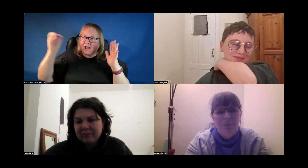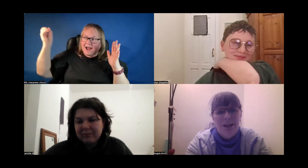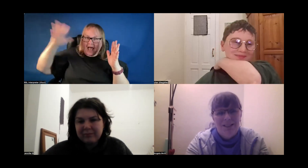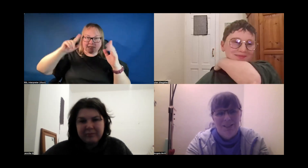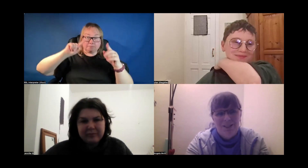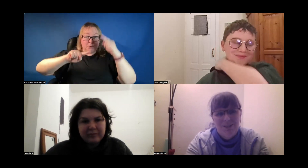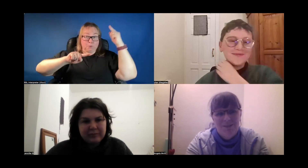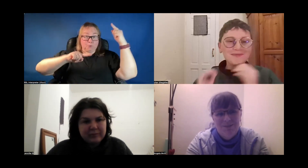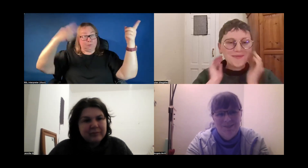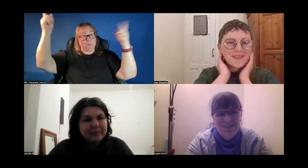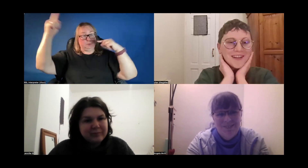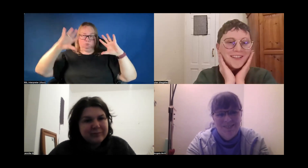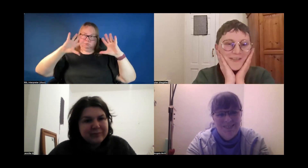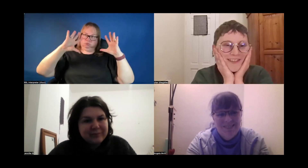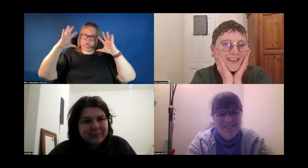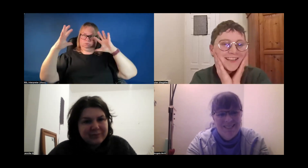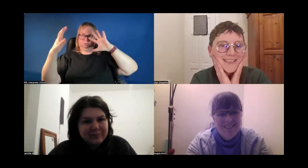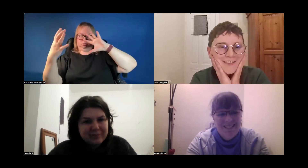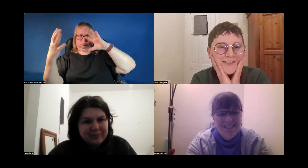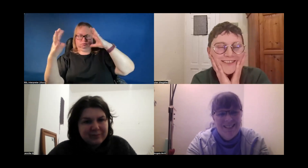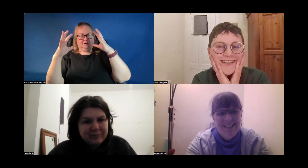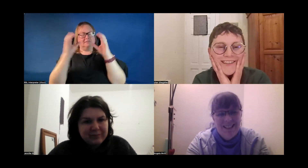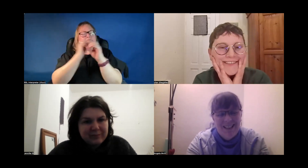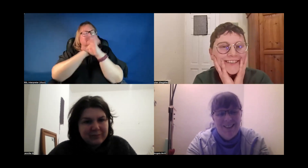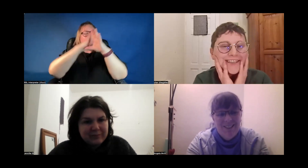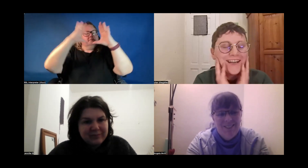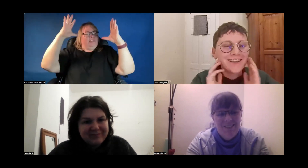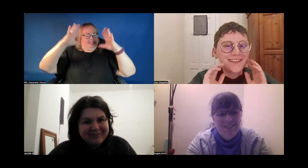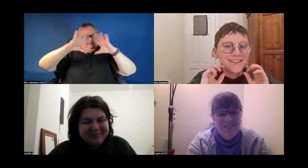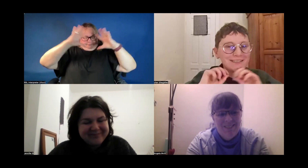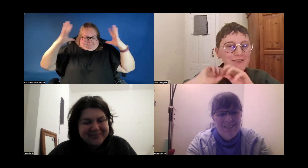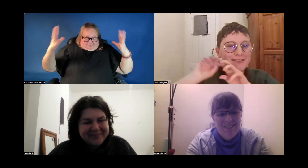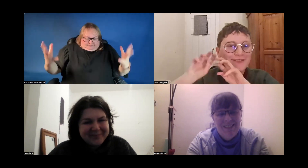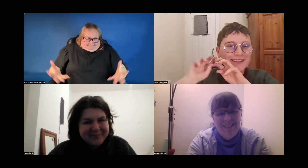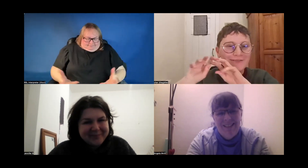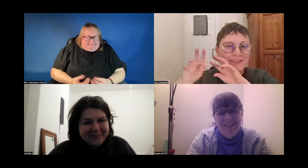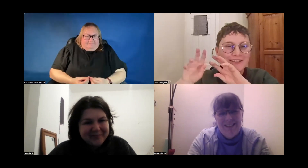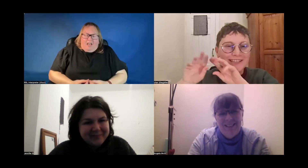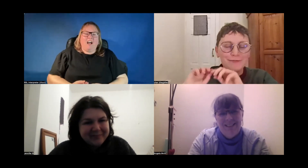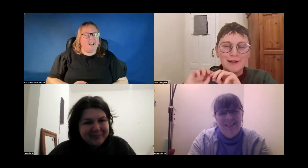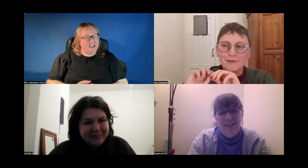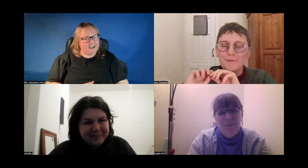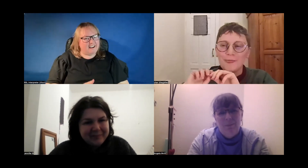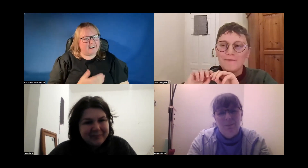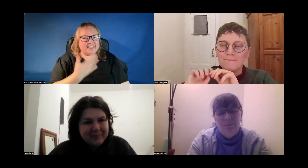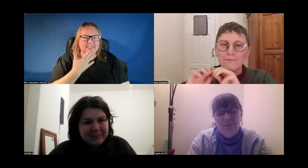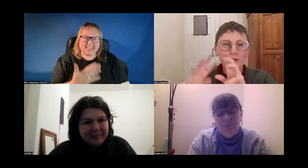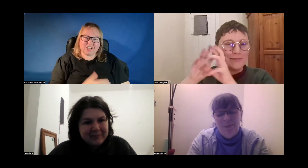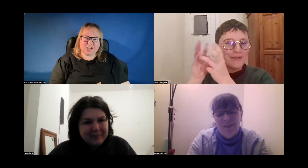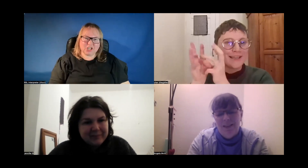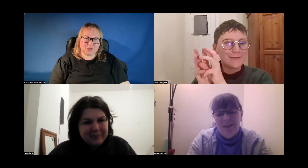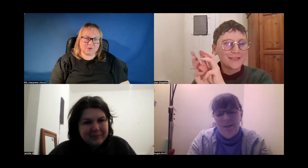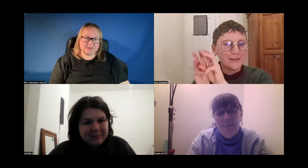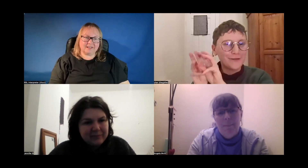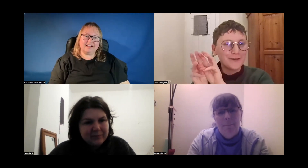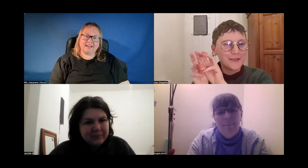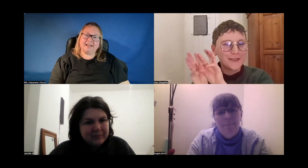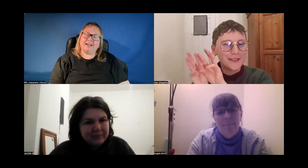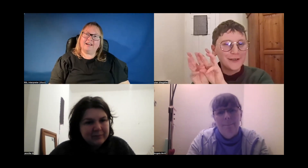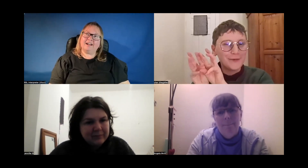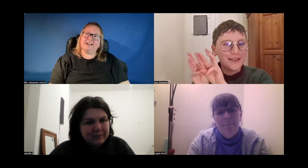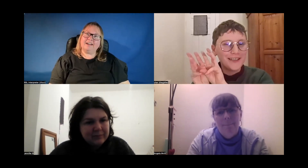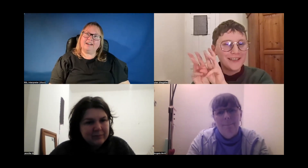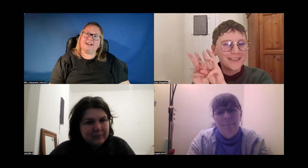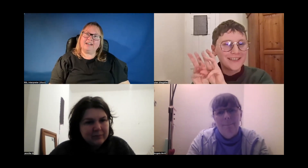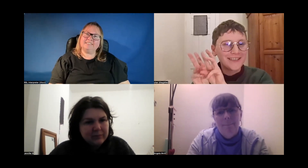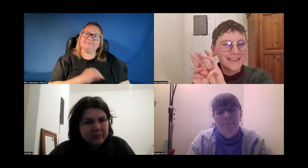quite pleasant. I love that. Thank you for sharing. I think there was something in what you said about only being able to like focus